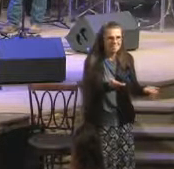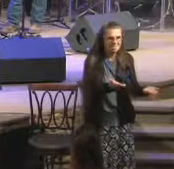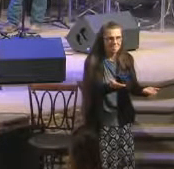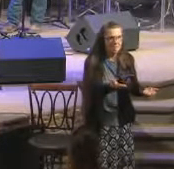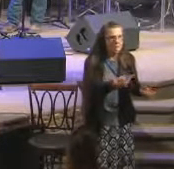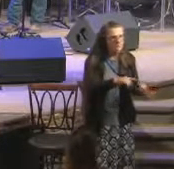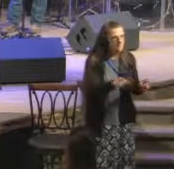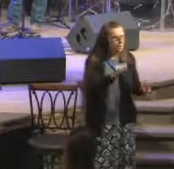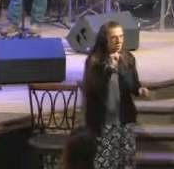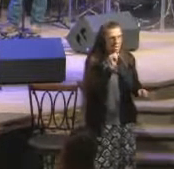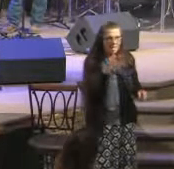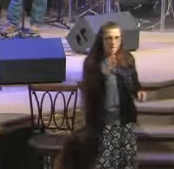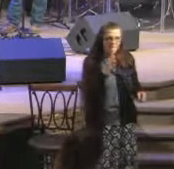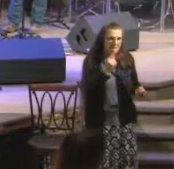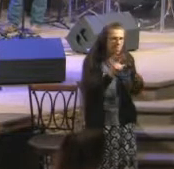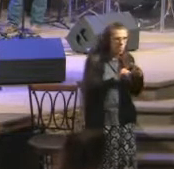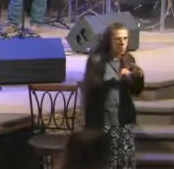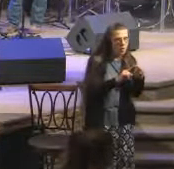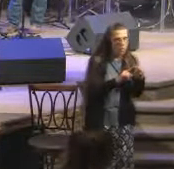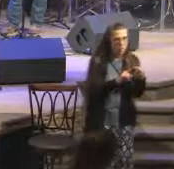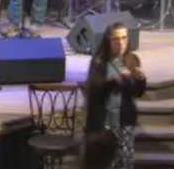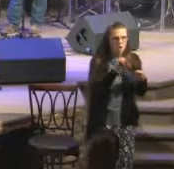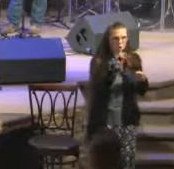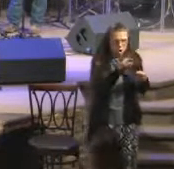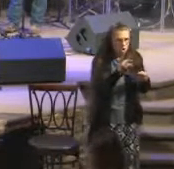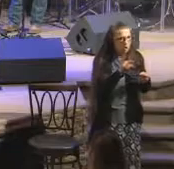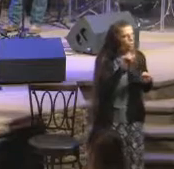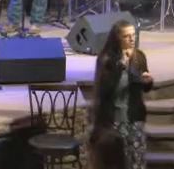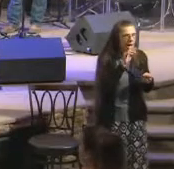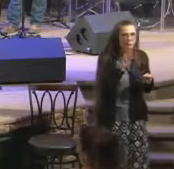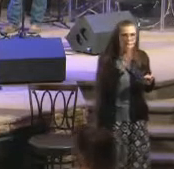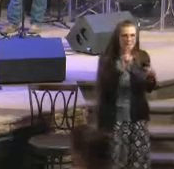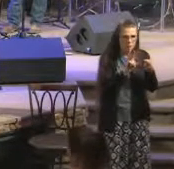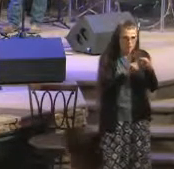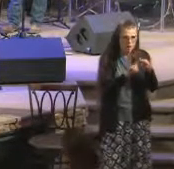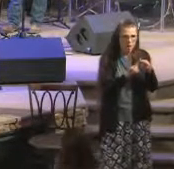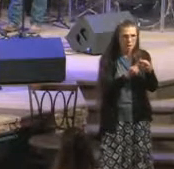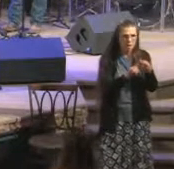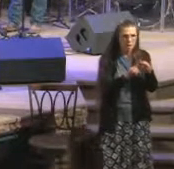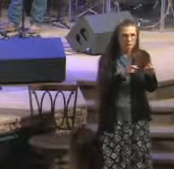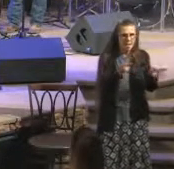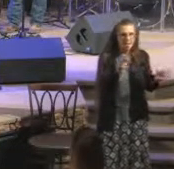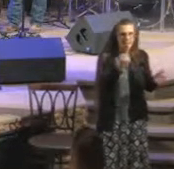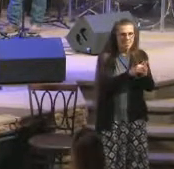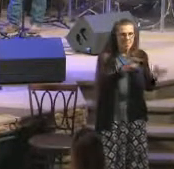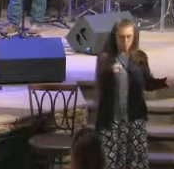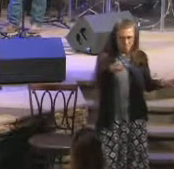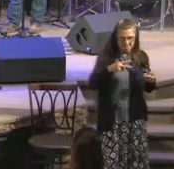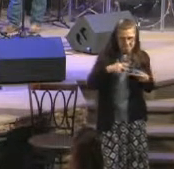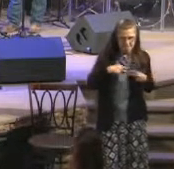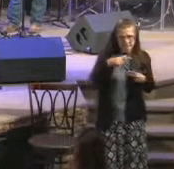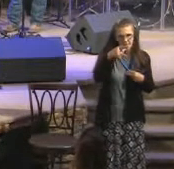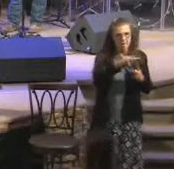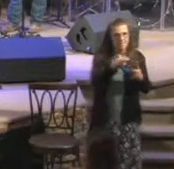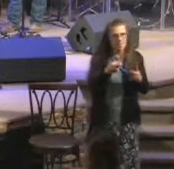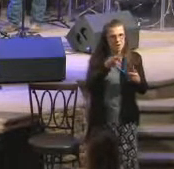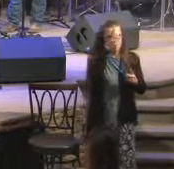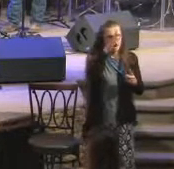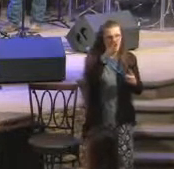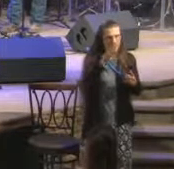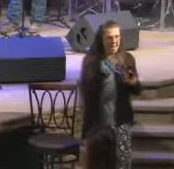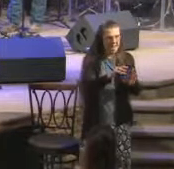But we cannot be the one. You cannot be the one that receives from God and then buries